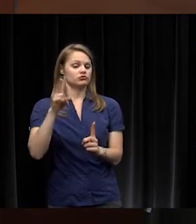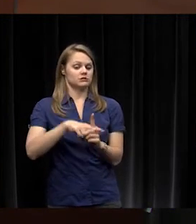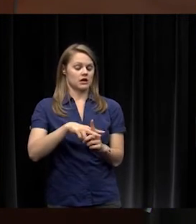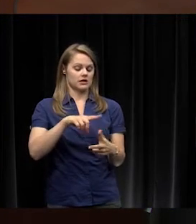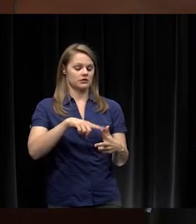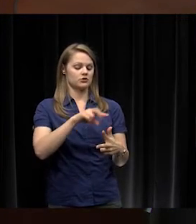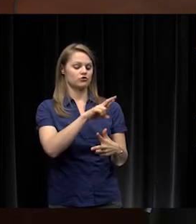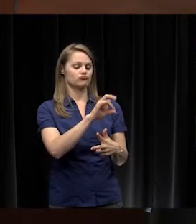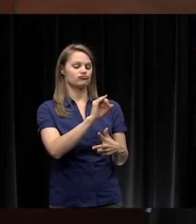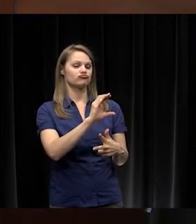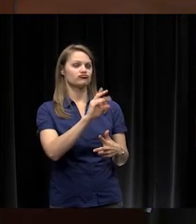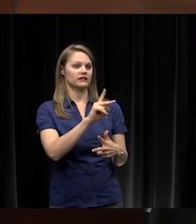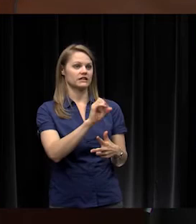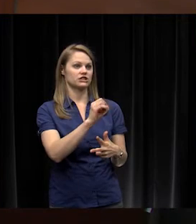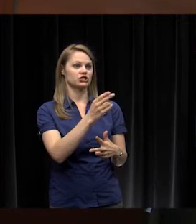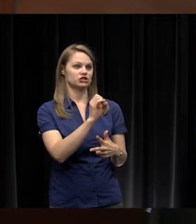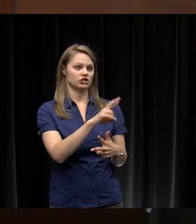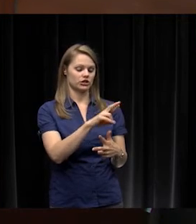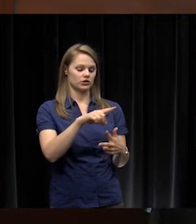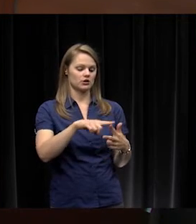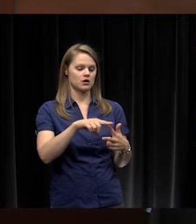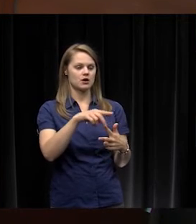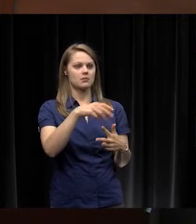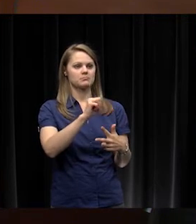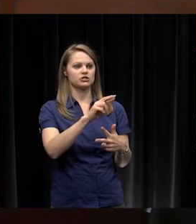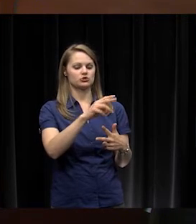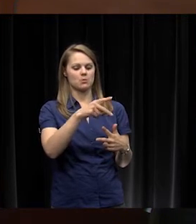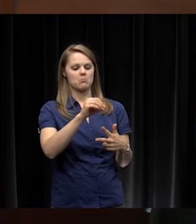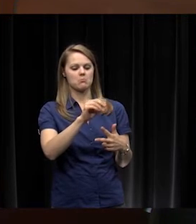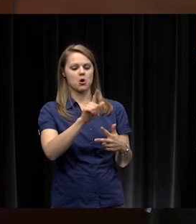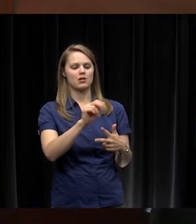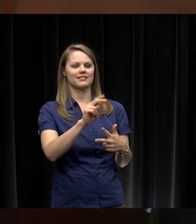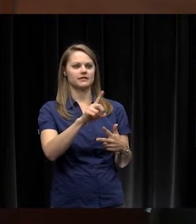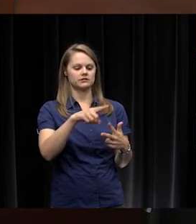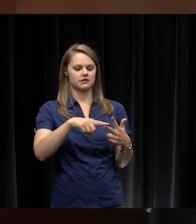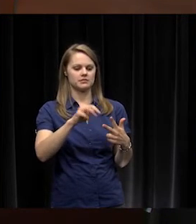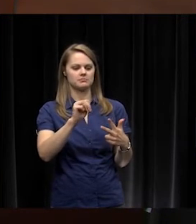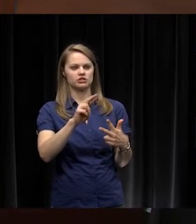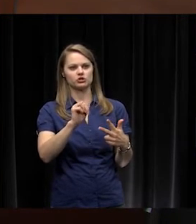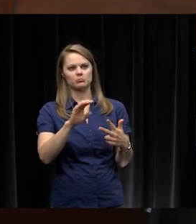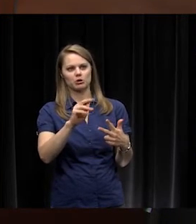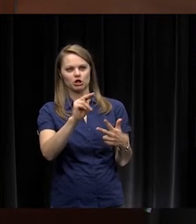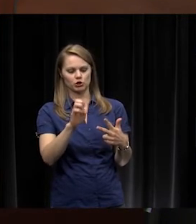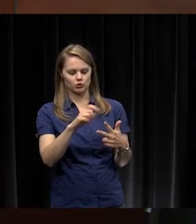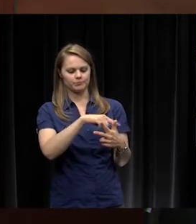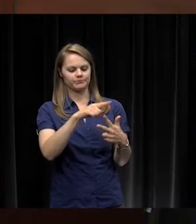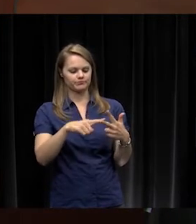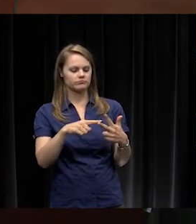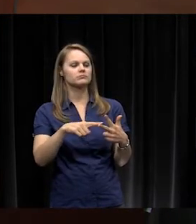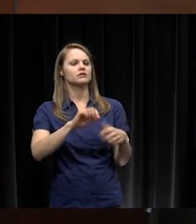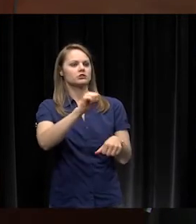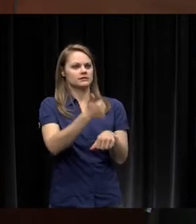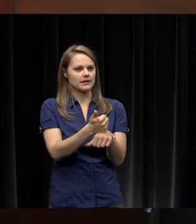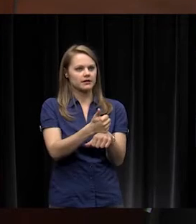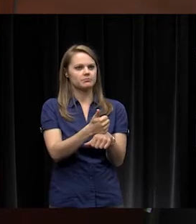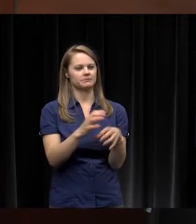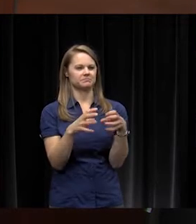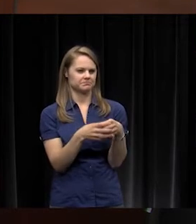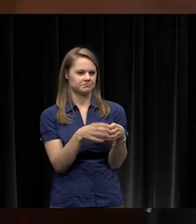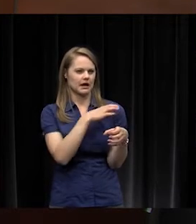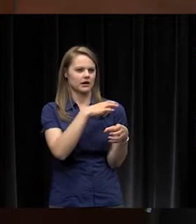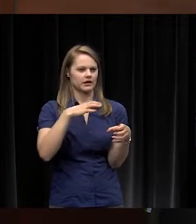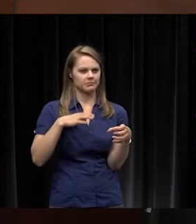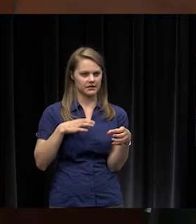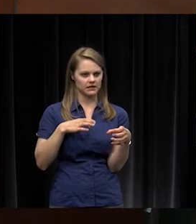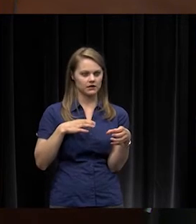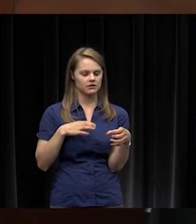Mike Poland, and Brent McCune to a board search firm subcommittee to review the identified search firms and bring back a recommendation to the board at a special board meeting